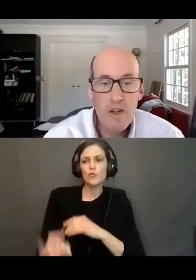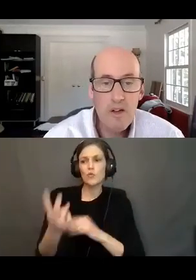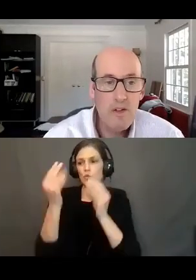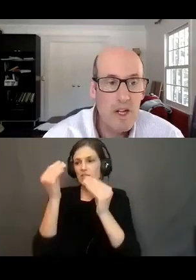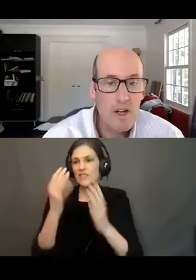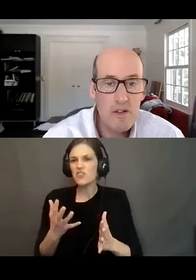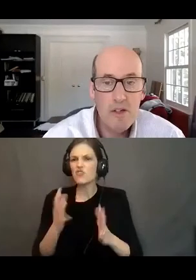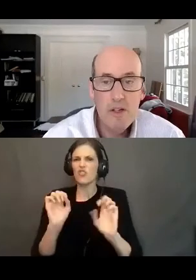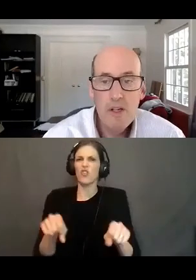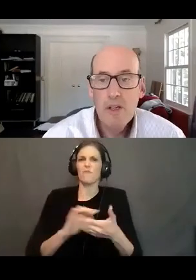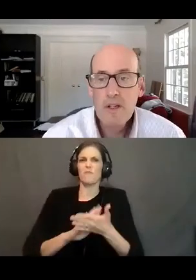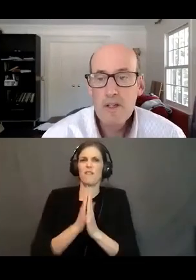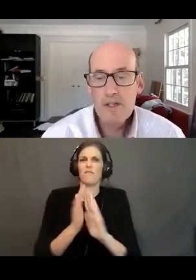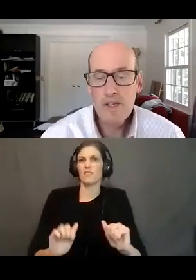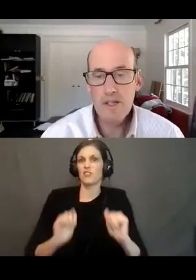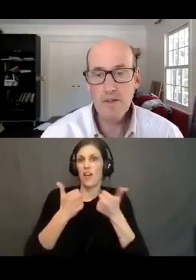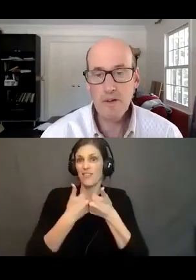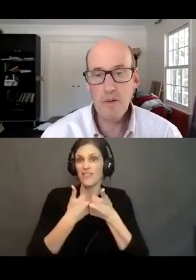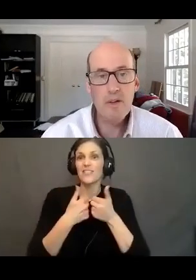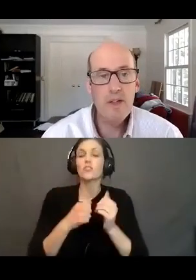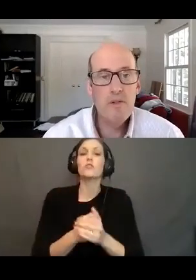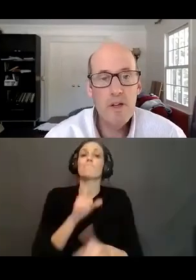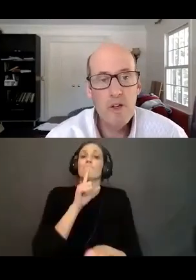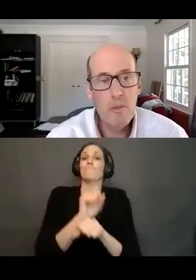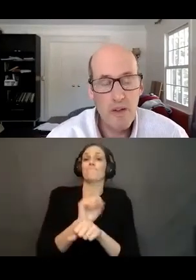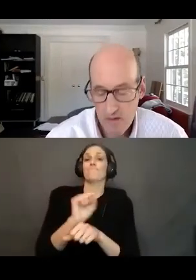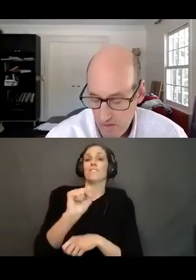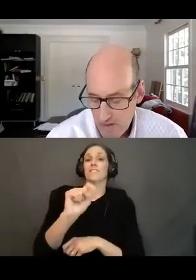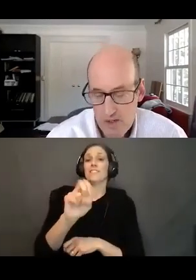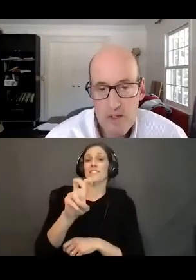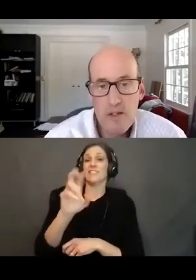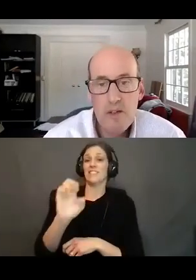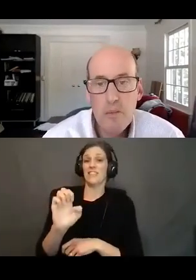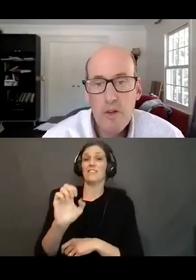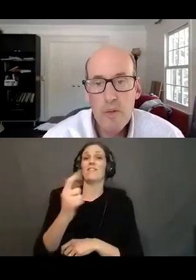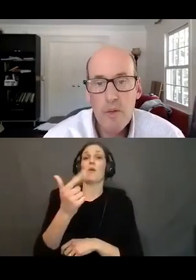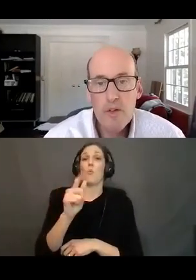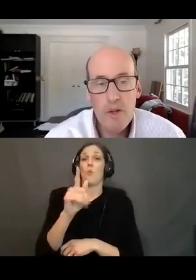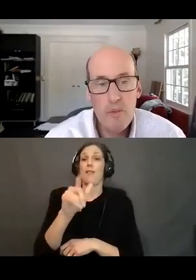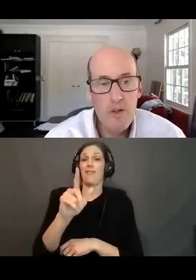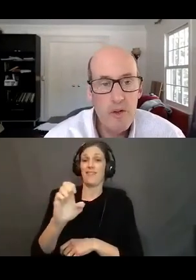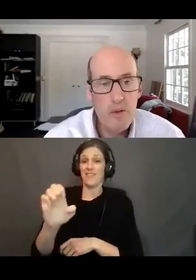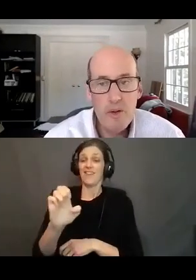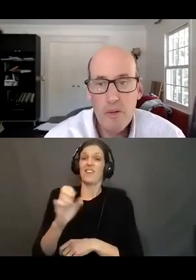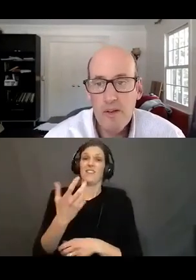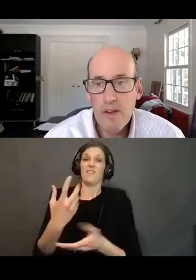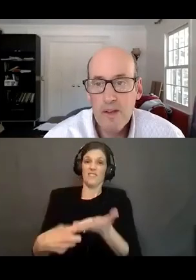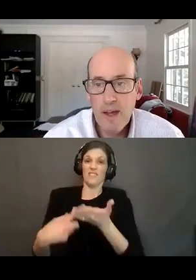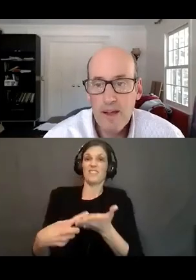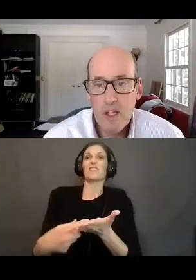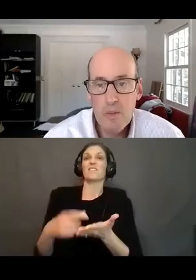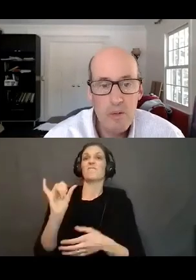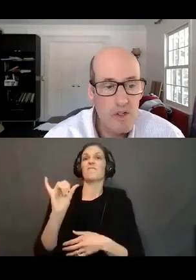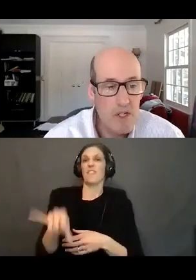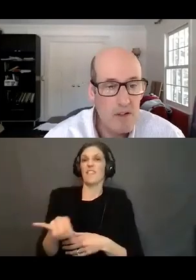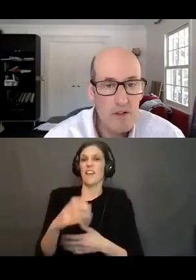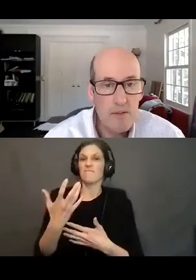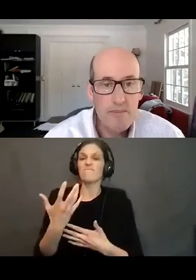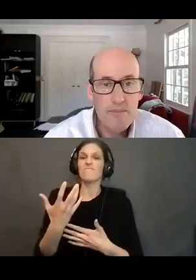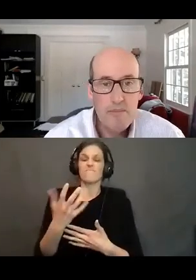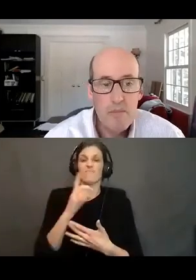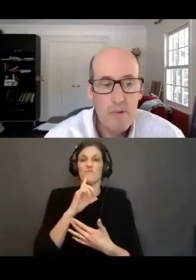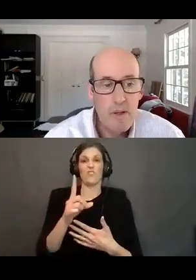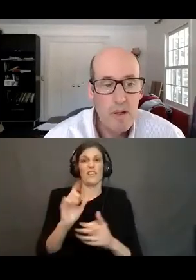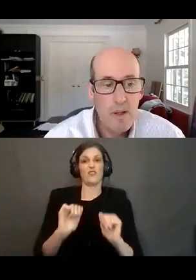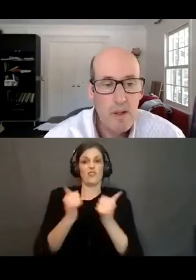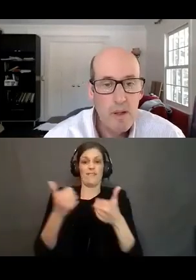a challenge. And actually, Steve and Guanglei have written about the transition multiple treatments between grades like that. It can be a real challenge.